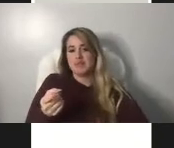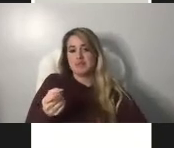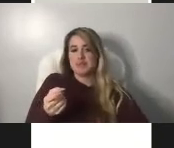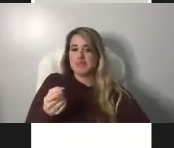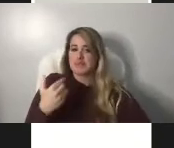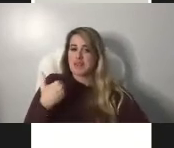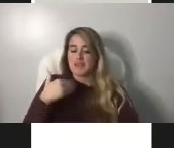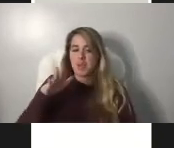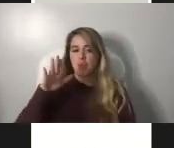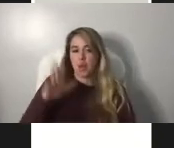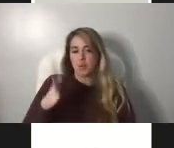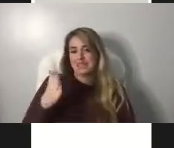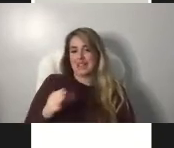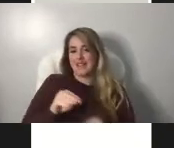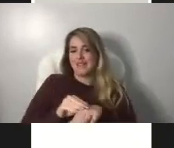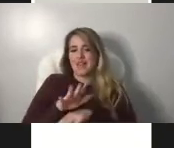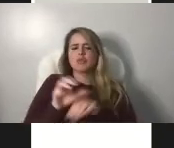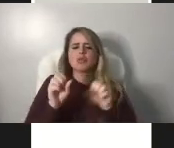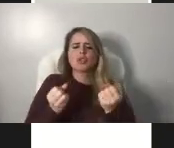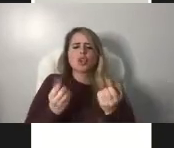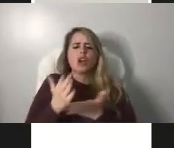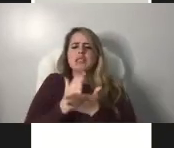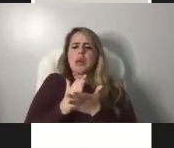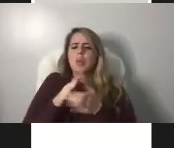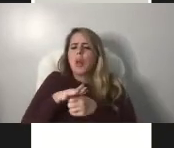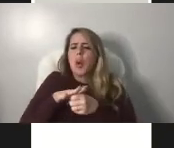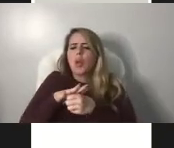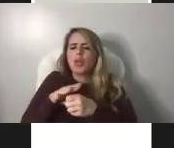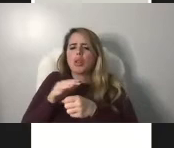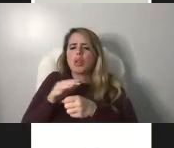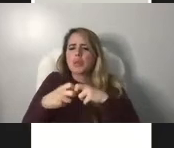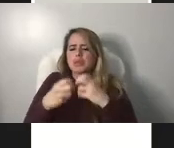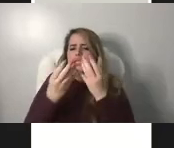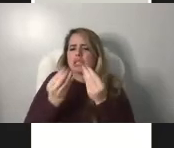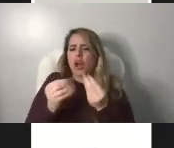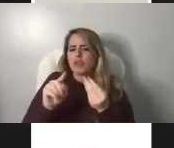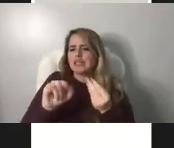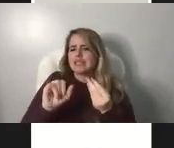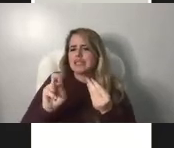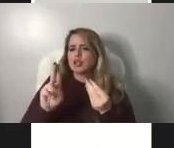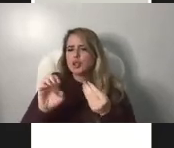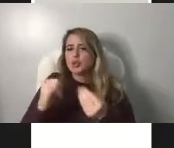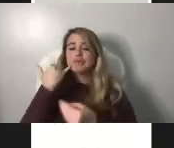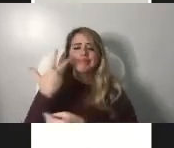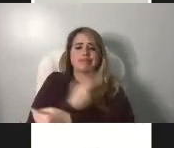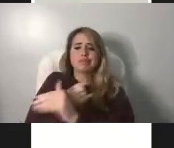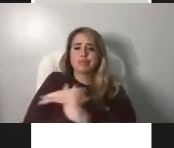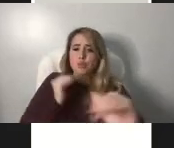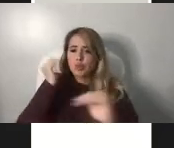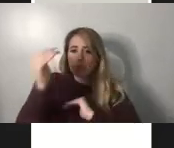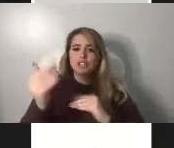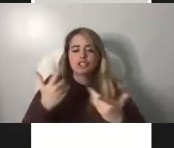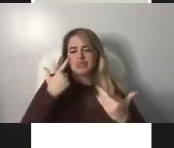low side effect profile. It can cause some local problems with the soft tissue, and too much cortisone in the same spot can cause